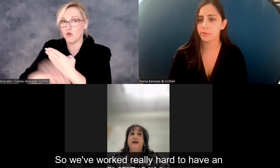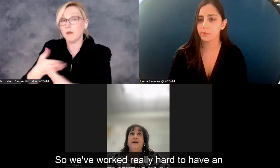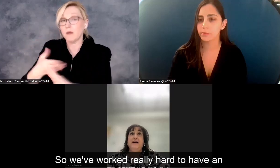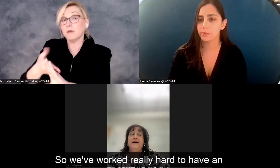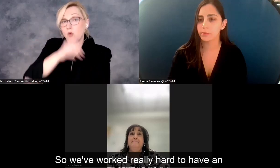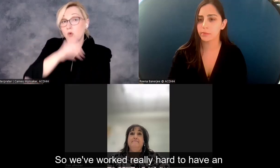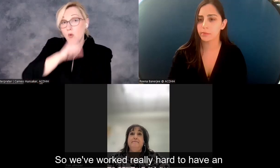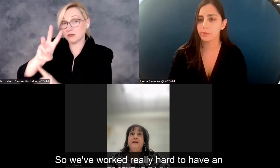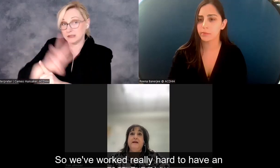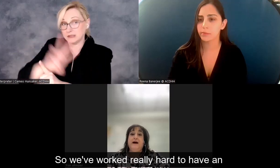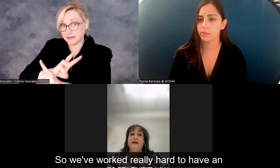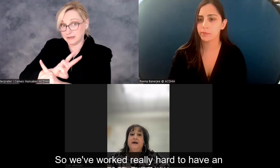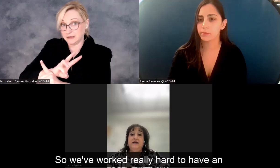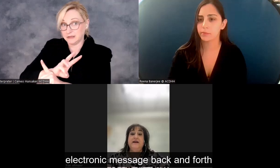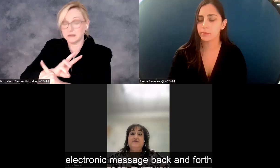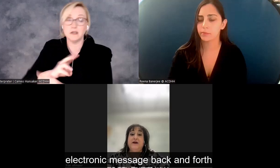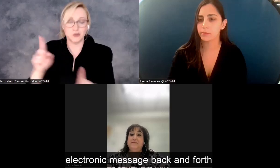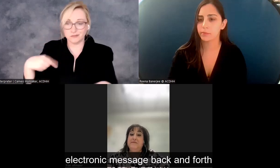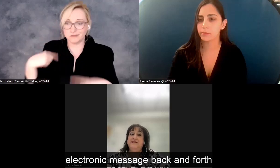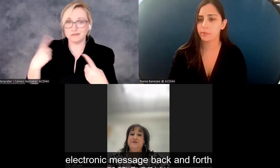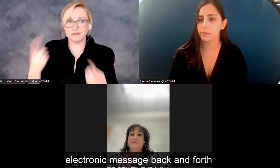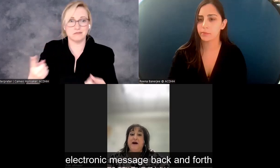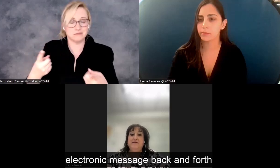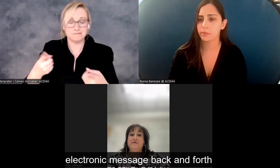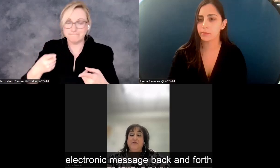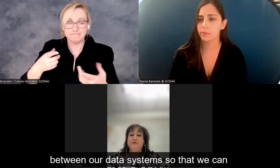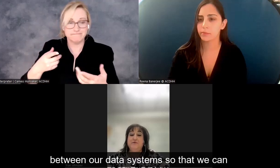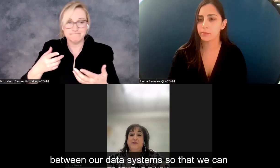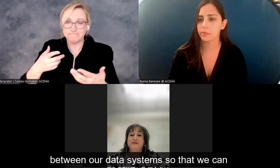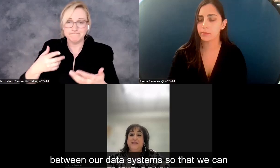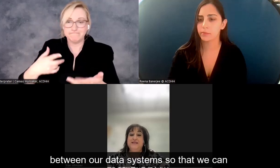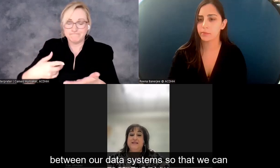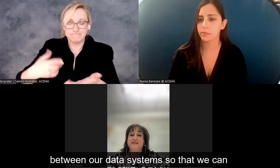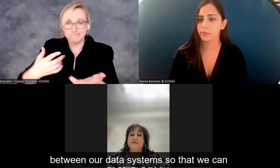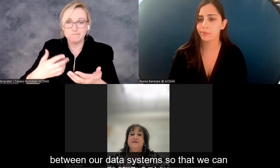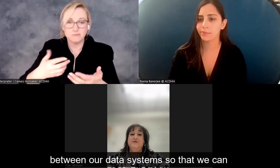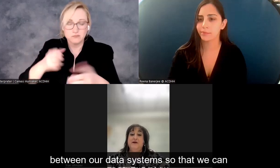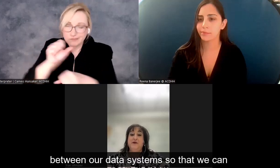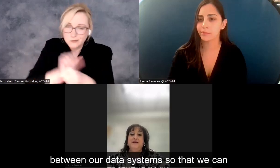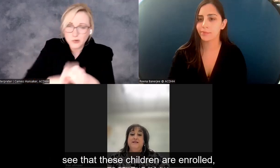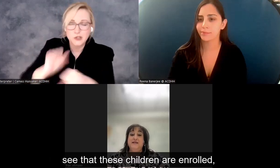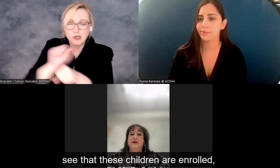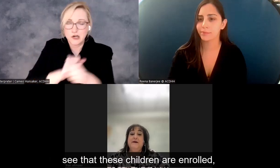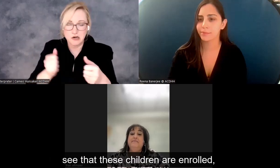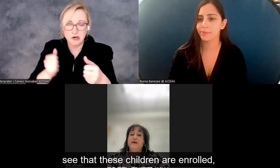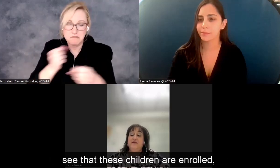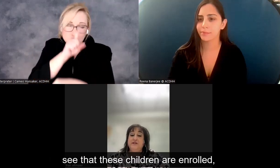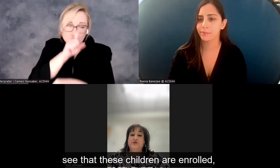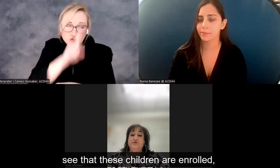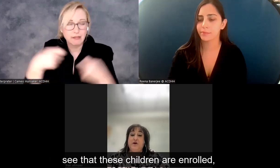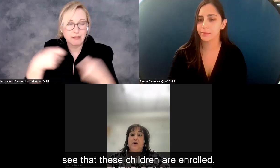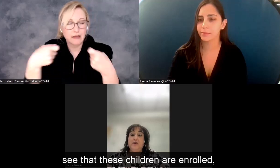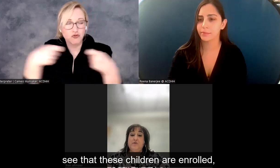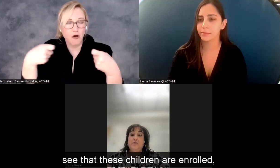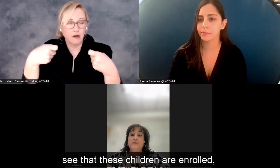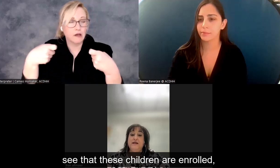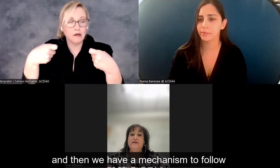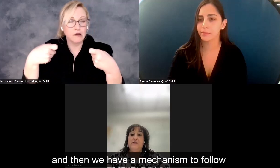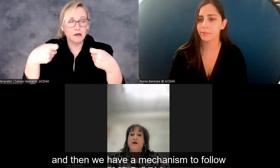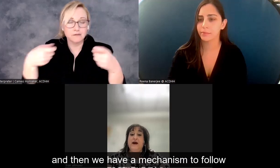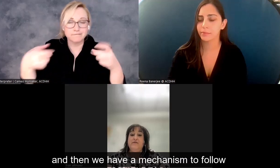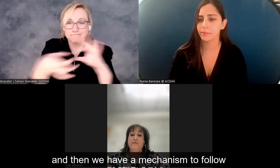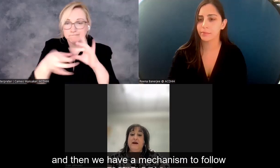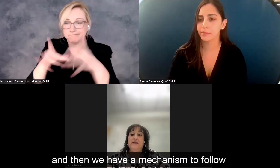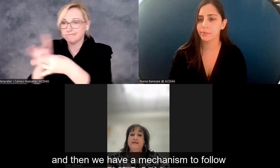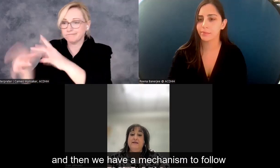have an electronic message back and forth between our data systems so that we can see that these children are enrolled. And